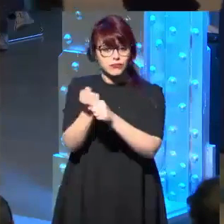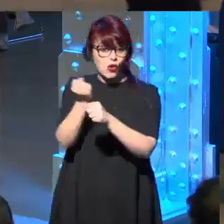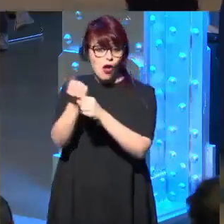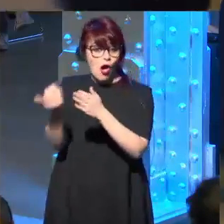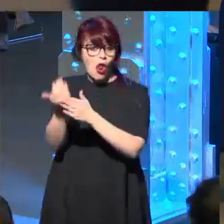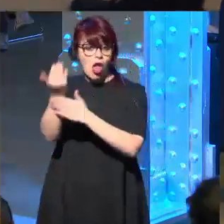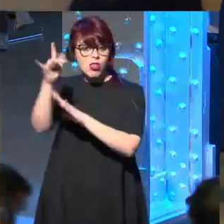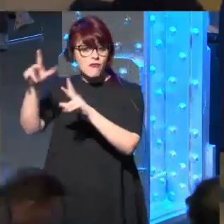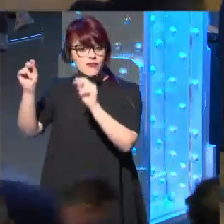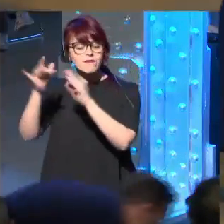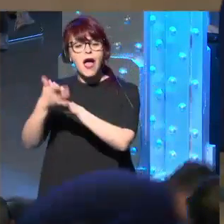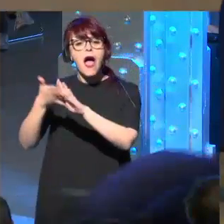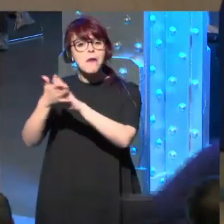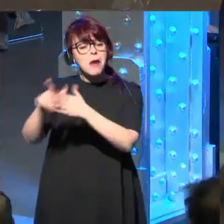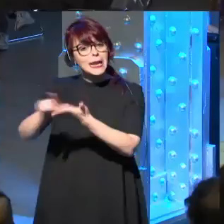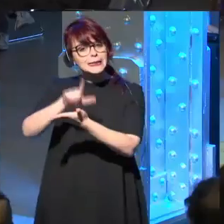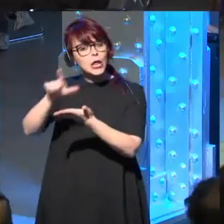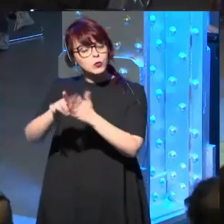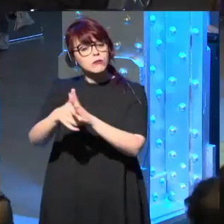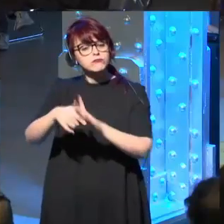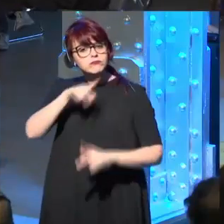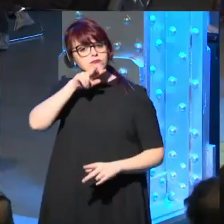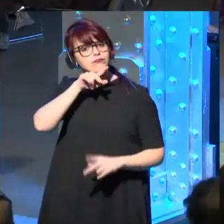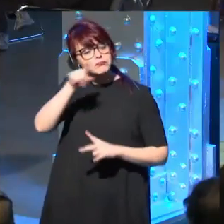literature. But first, what stayed with me, what